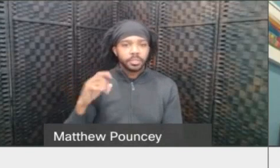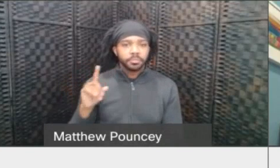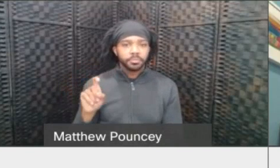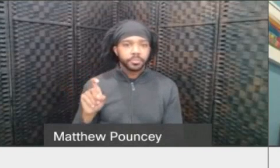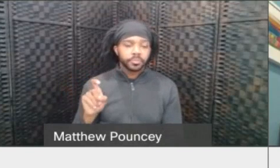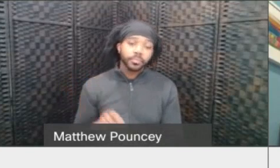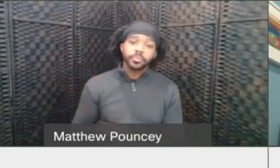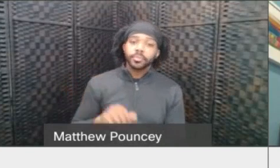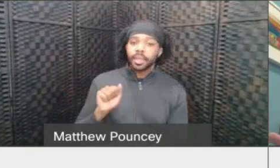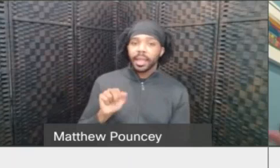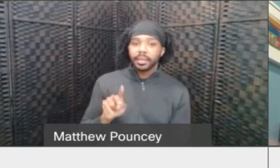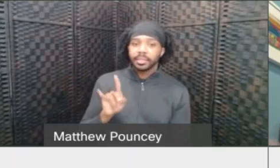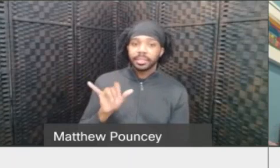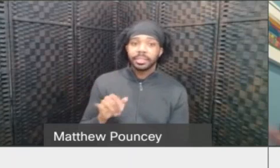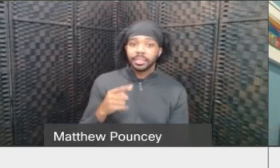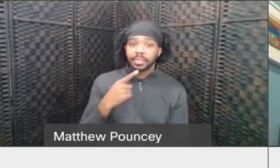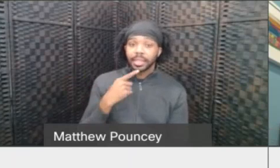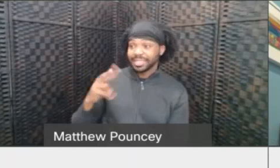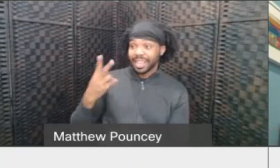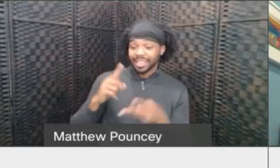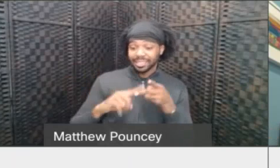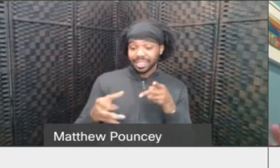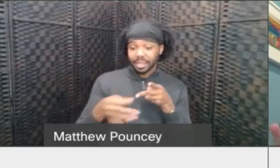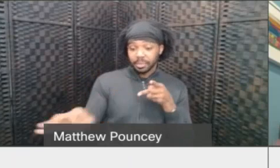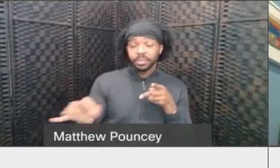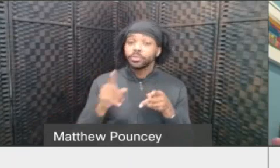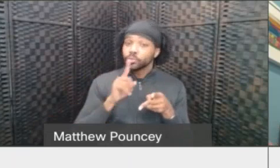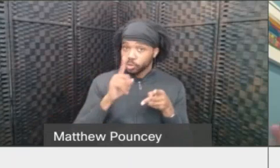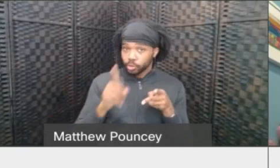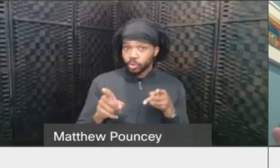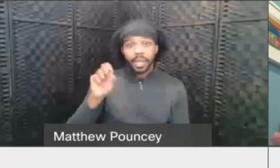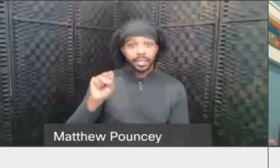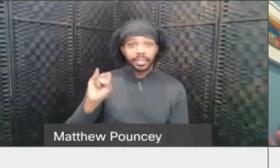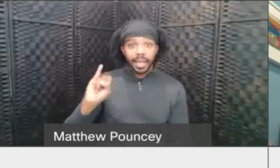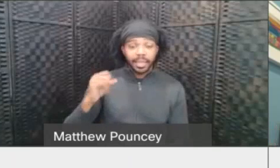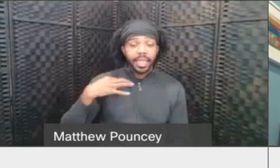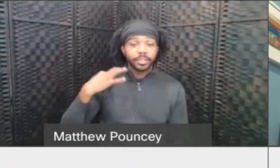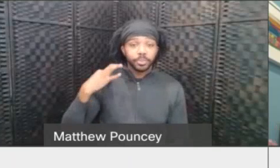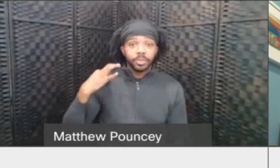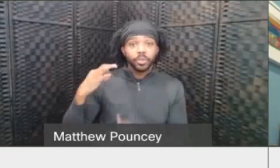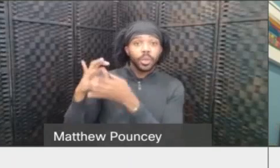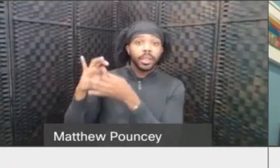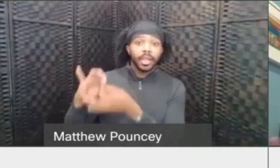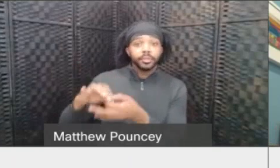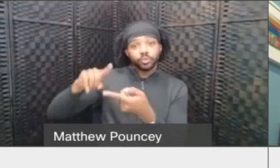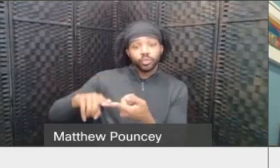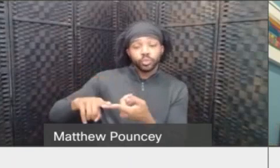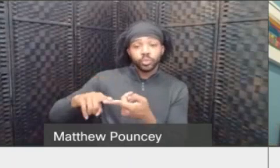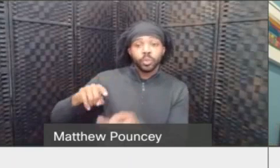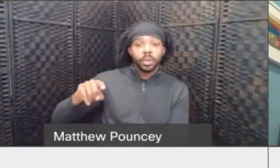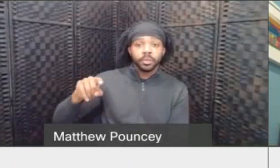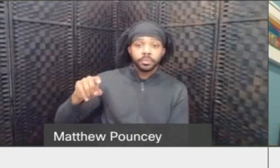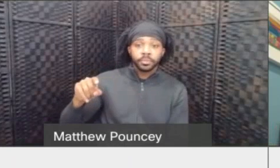So first of all, that second statement is true. SSI eligibility as it relates to